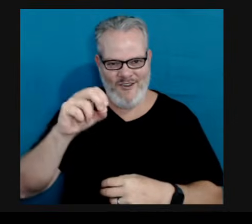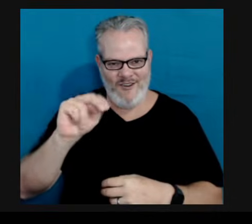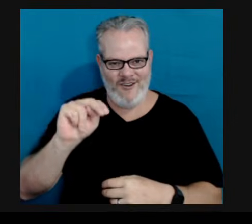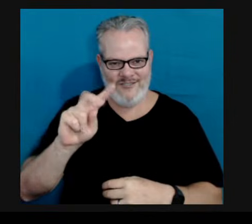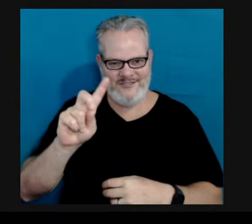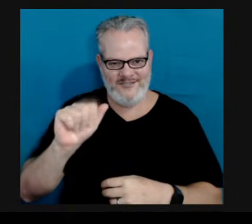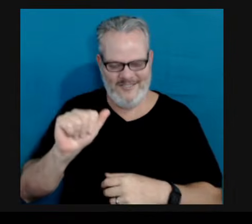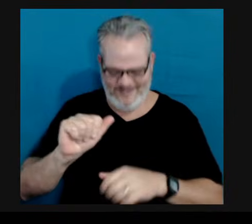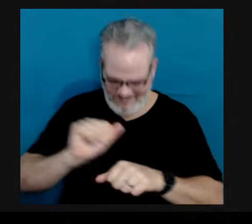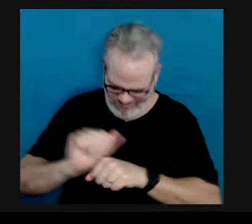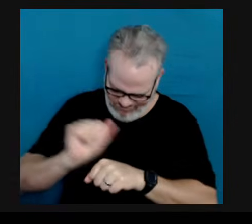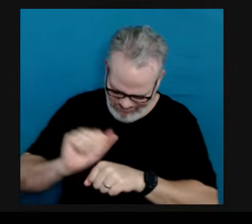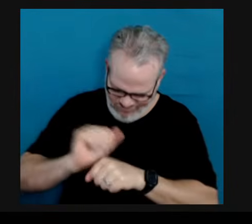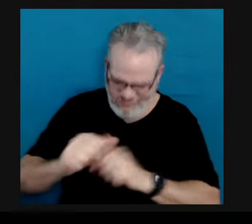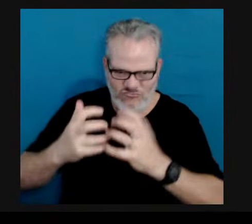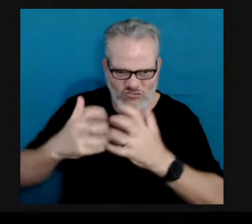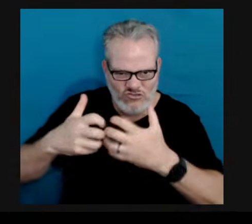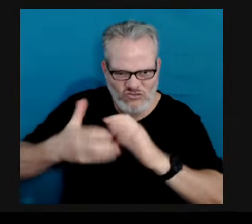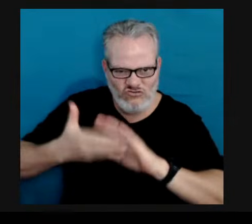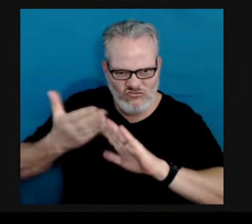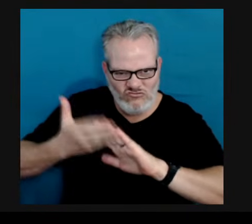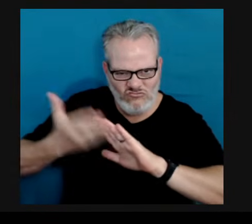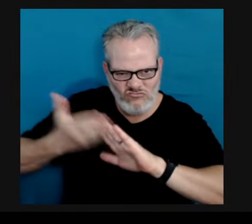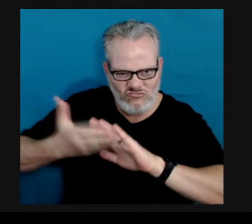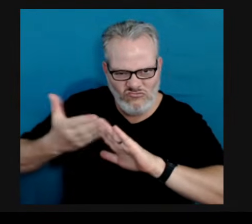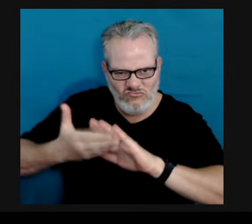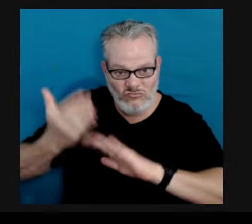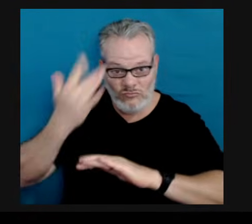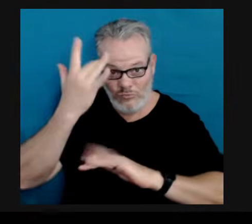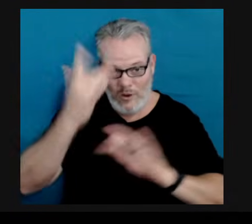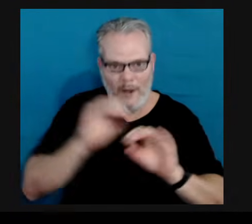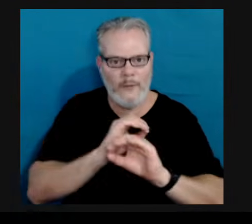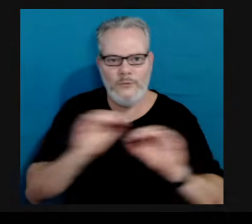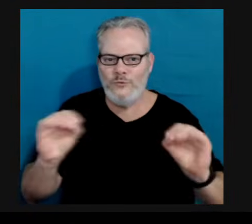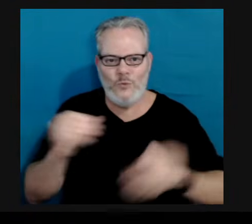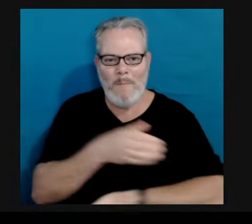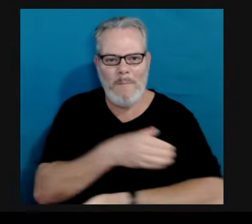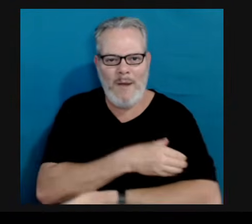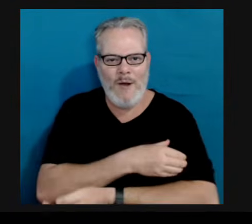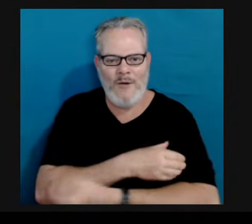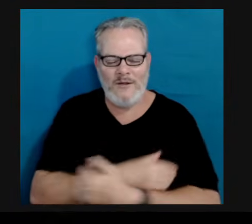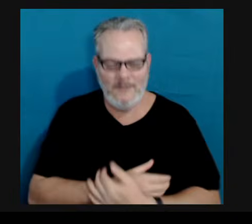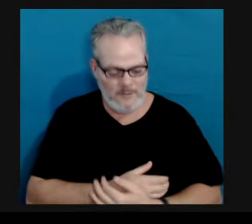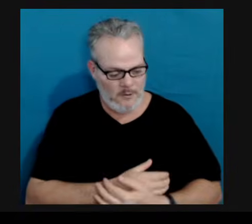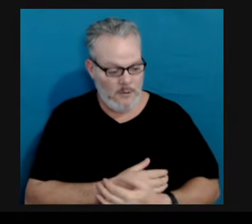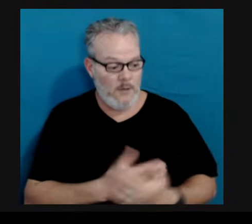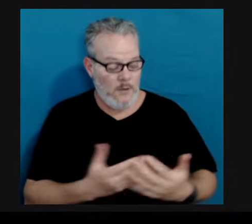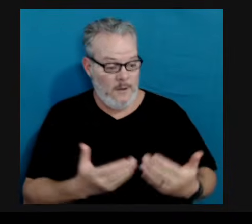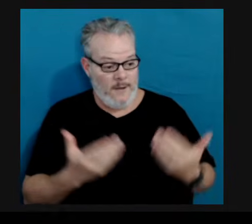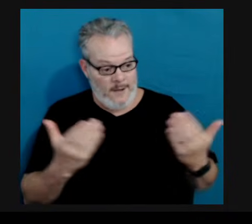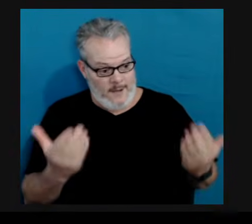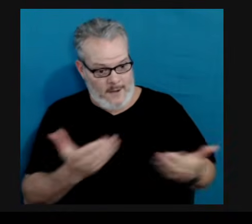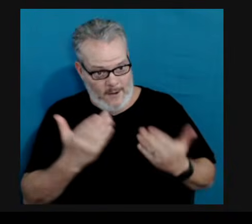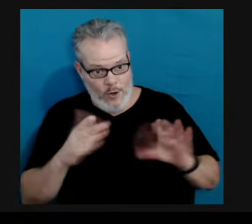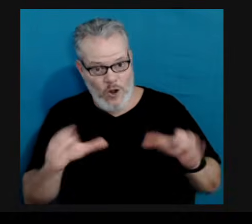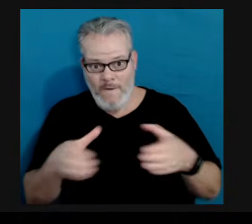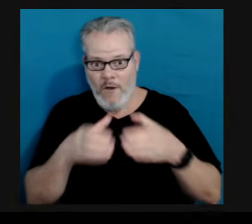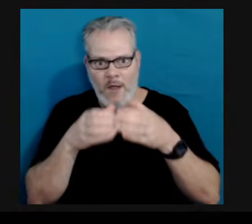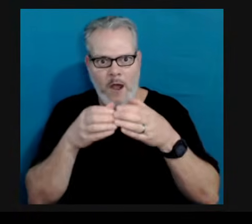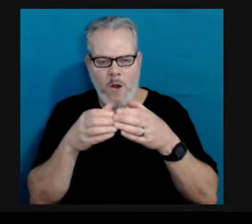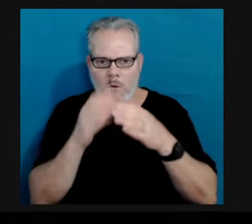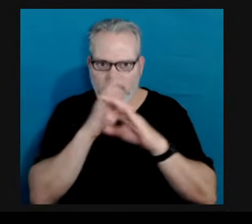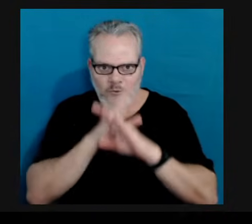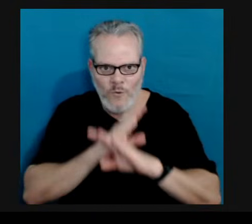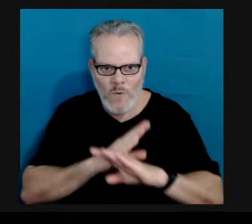Yeah. All right. So yeah, it's been pretty quiet in the volcano. Actually, pretty socked in because of the